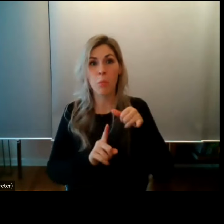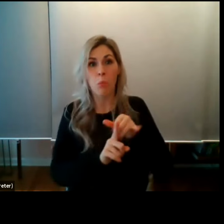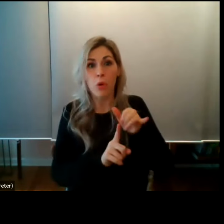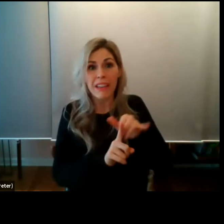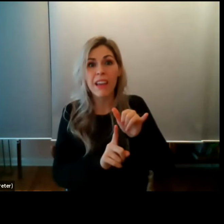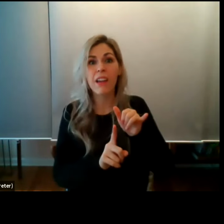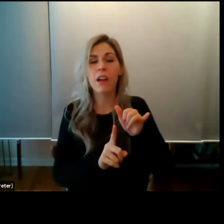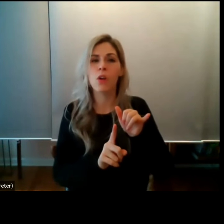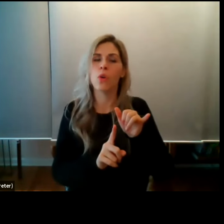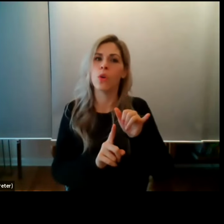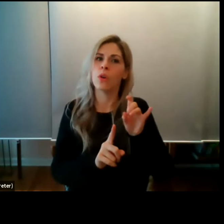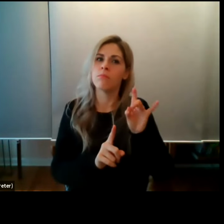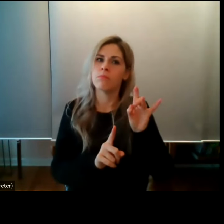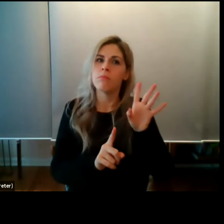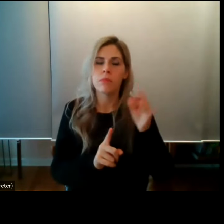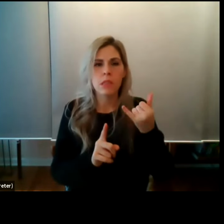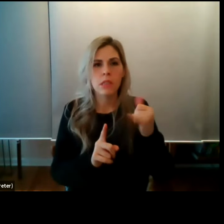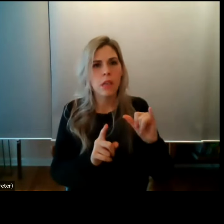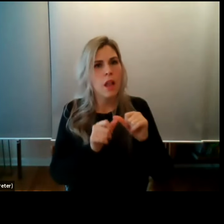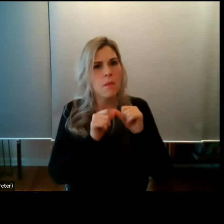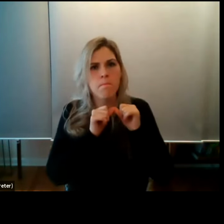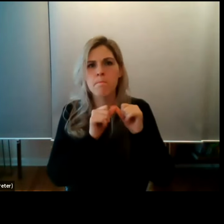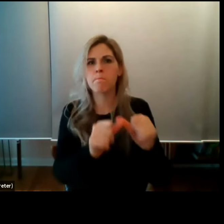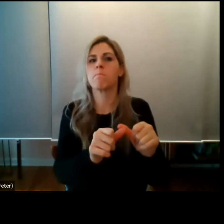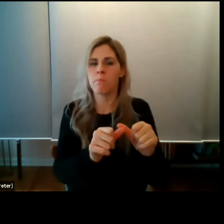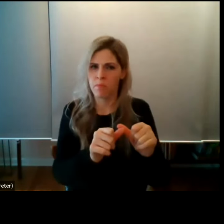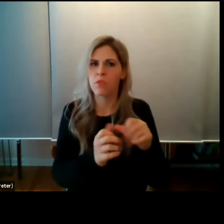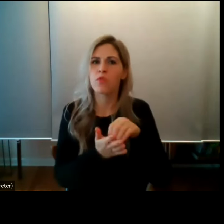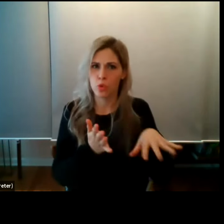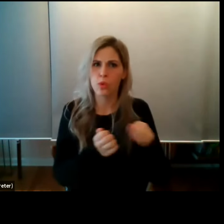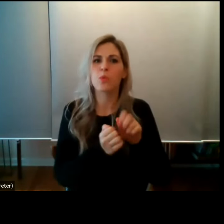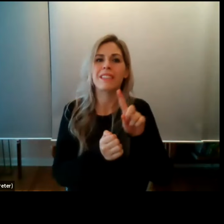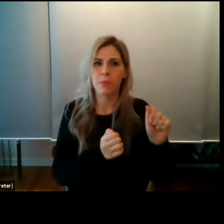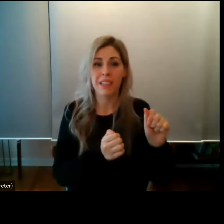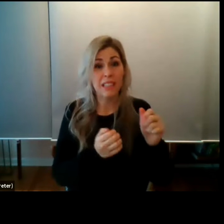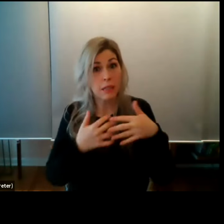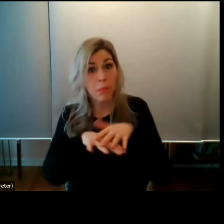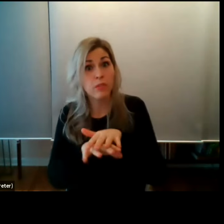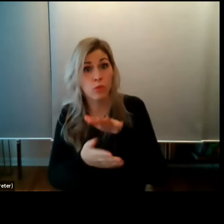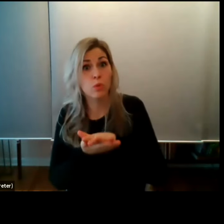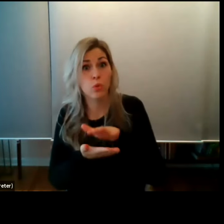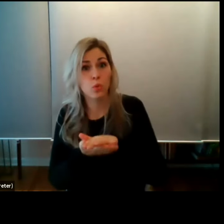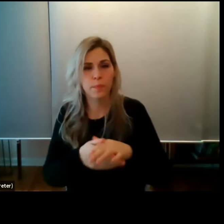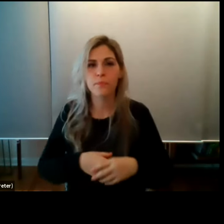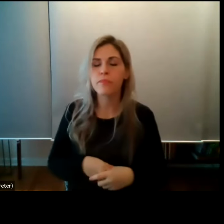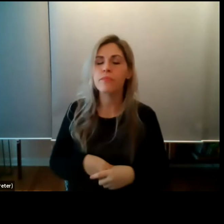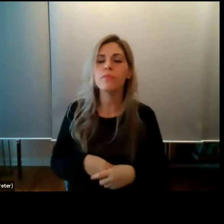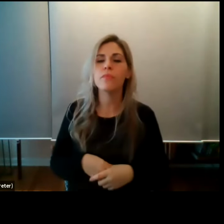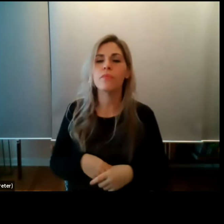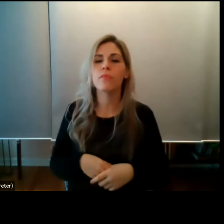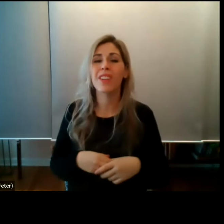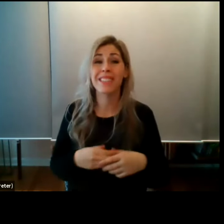is still ongoing against students with disabilities in mainstream schools. Uh, Despite all of these